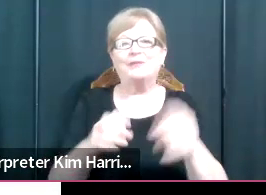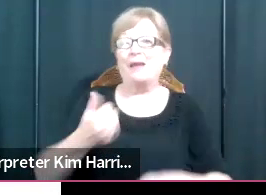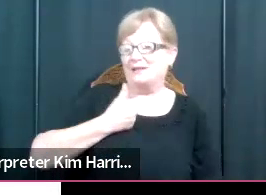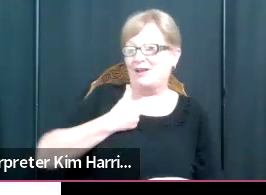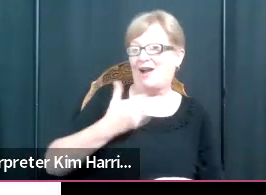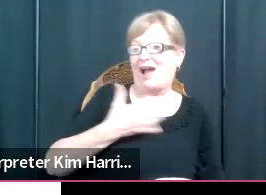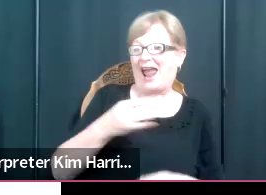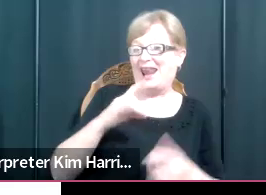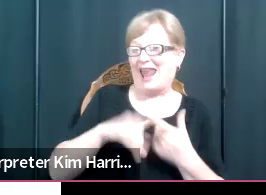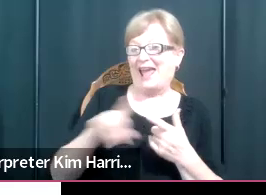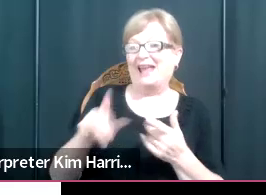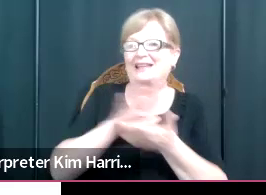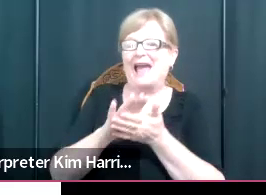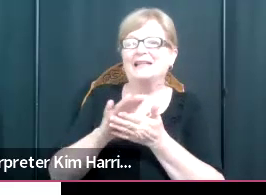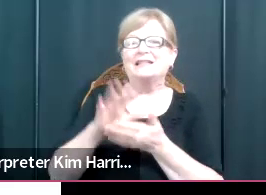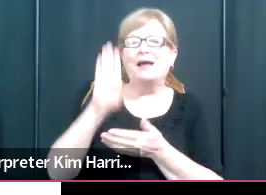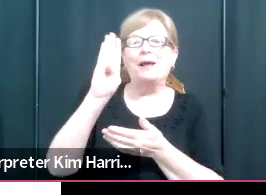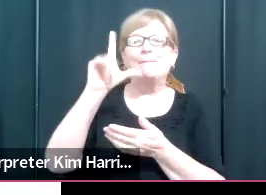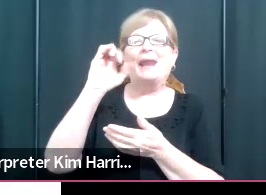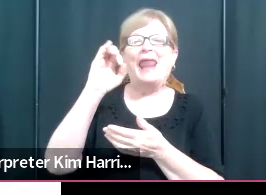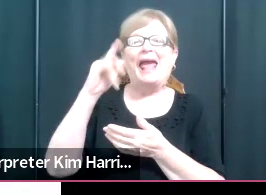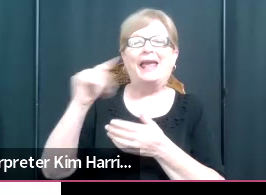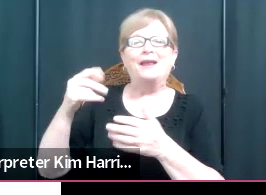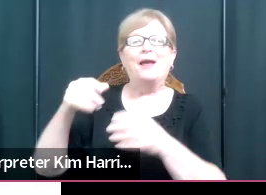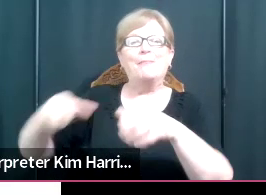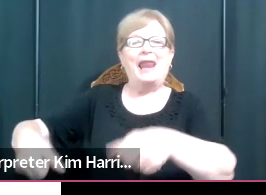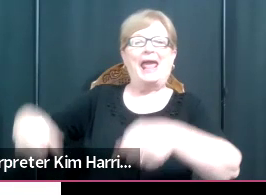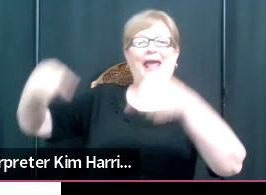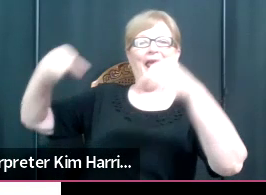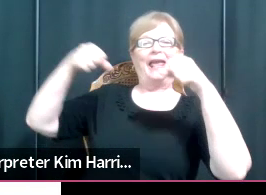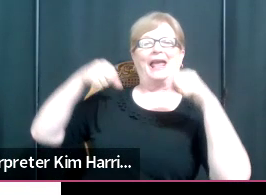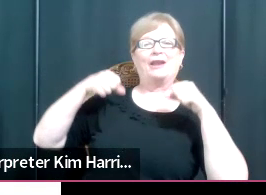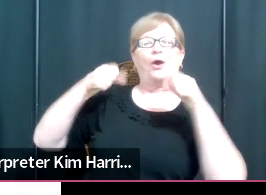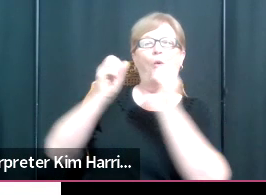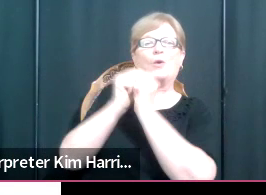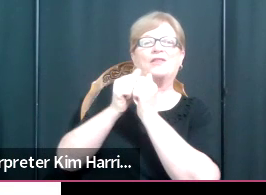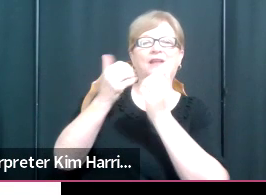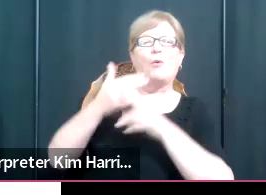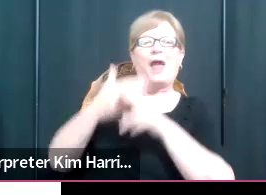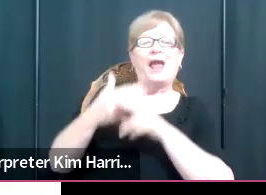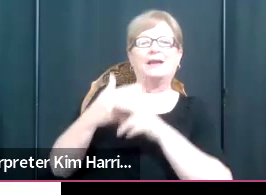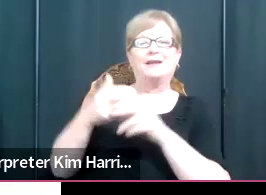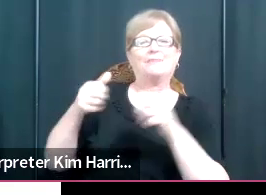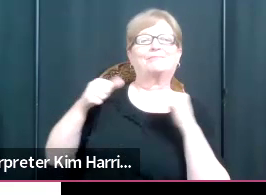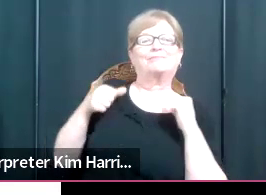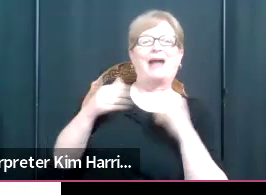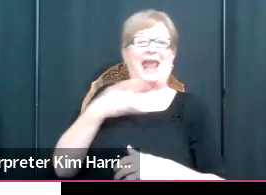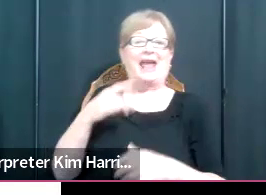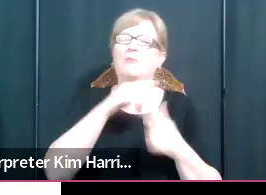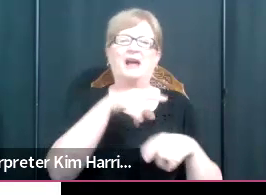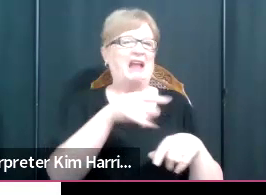nice blanket over me, especially if it has a little weight to it, but I will not eat cottage cheese because of the texture. I just